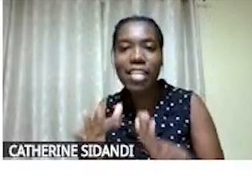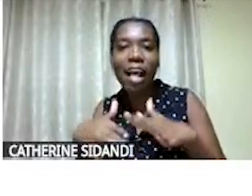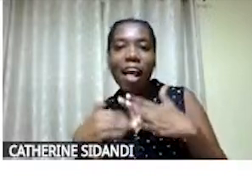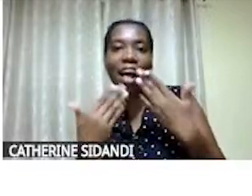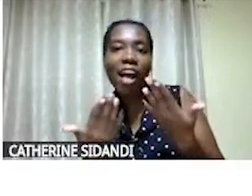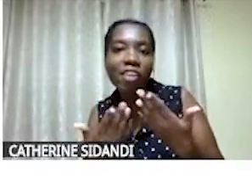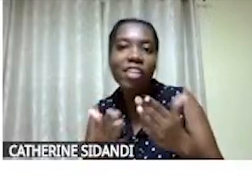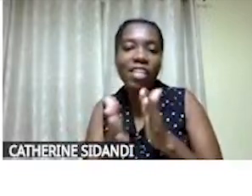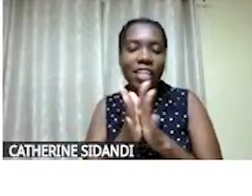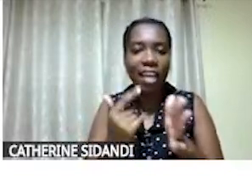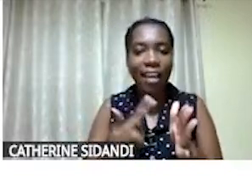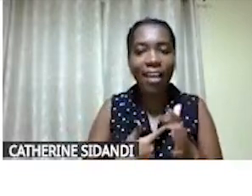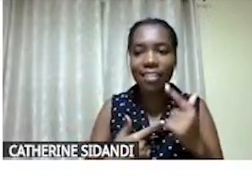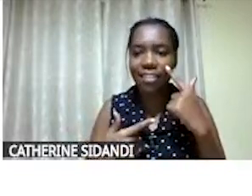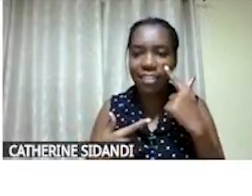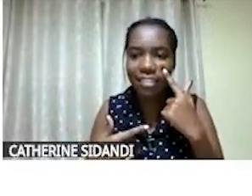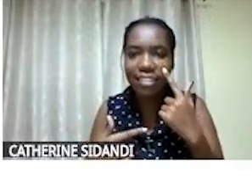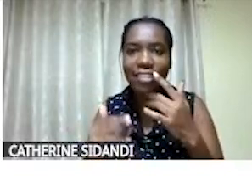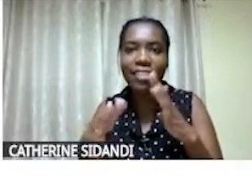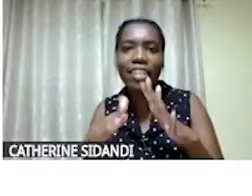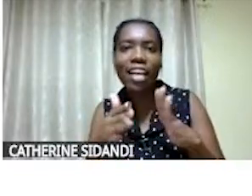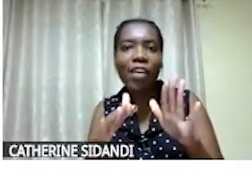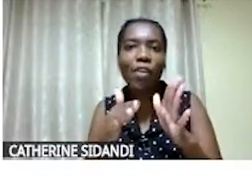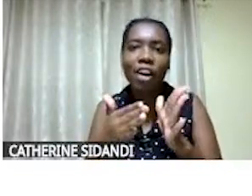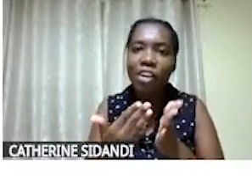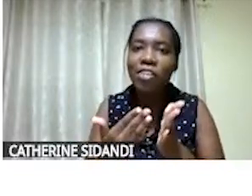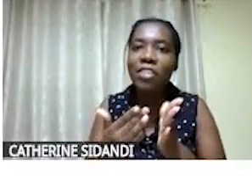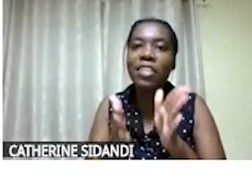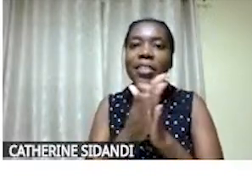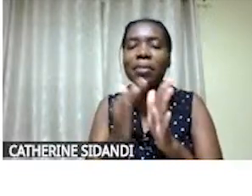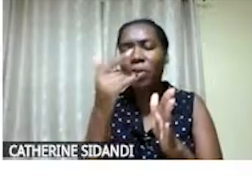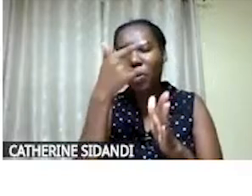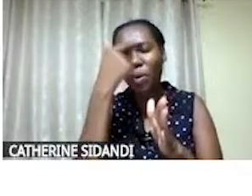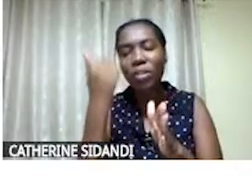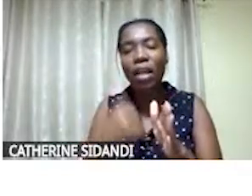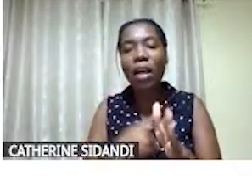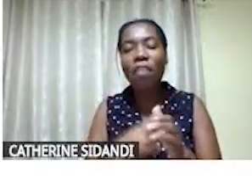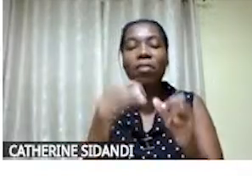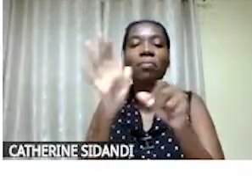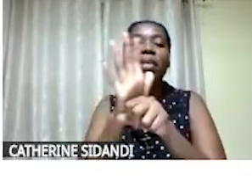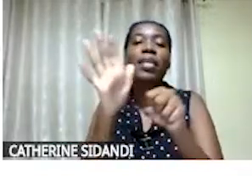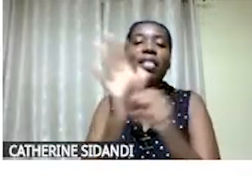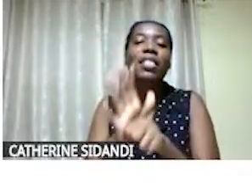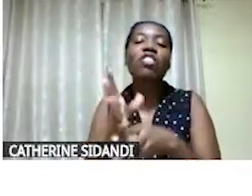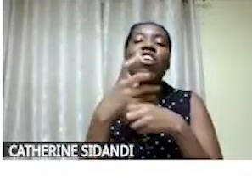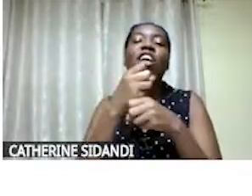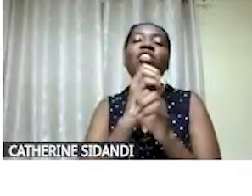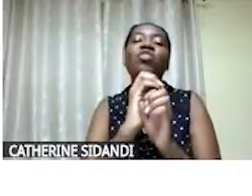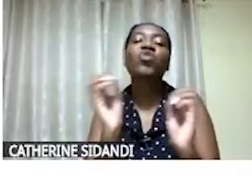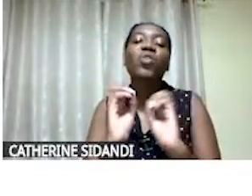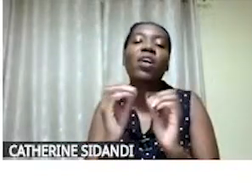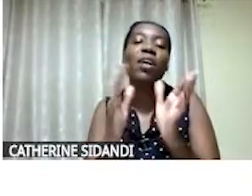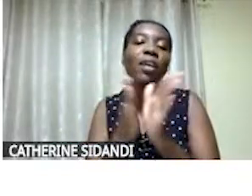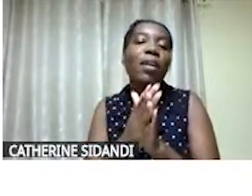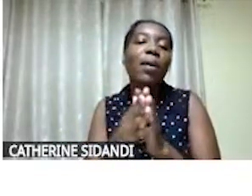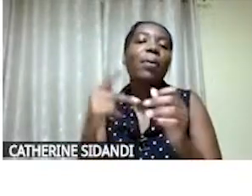comes to organic meals, there's a lot of distrust. So how are we talking about our processes in